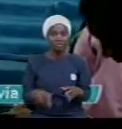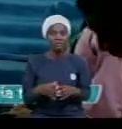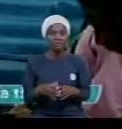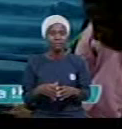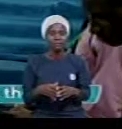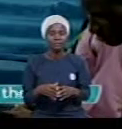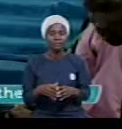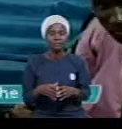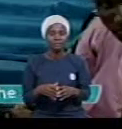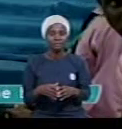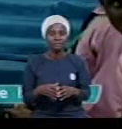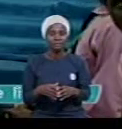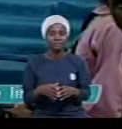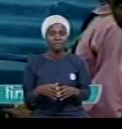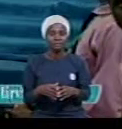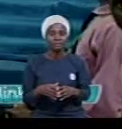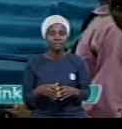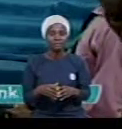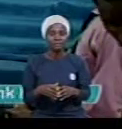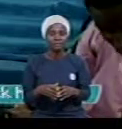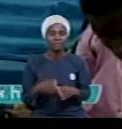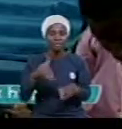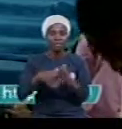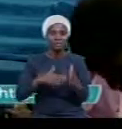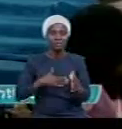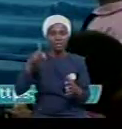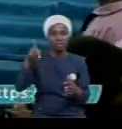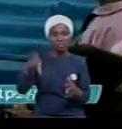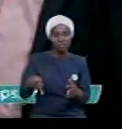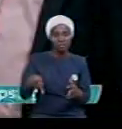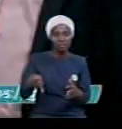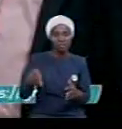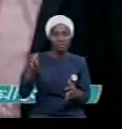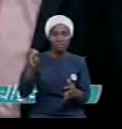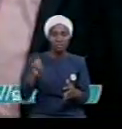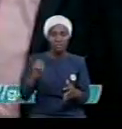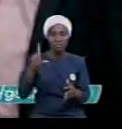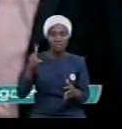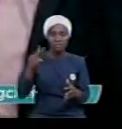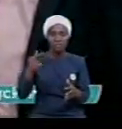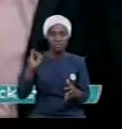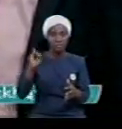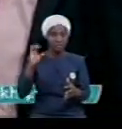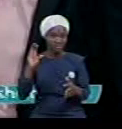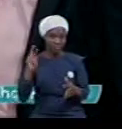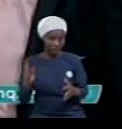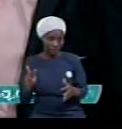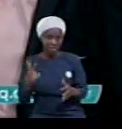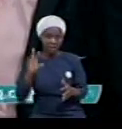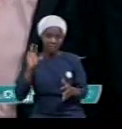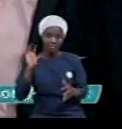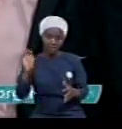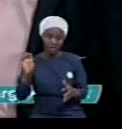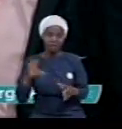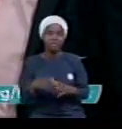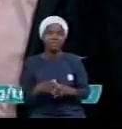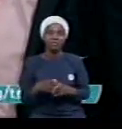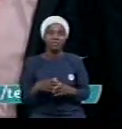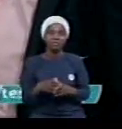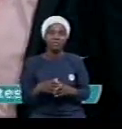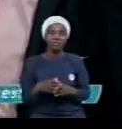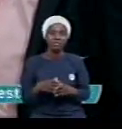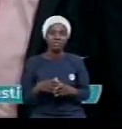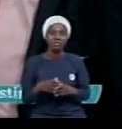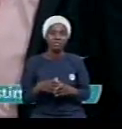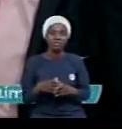my pelvic girdle. So in short, ever since I've been using this, but